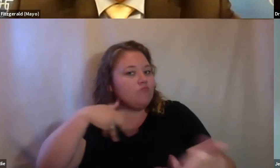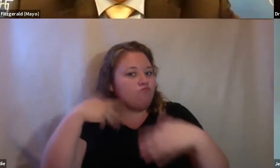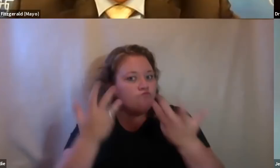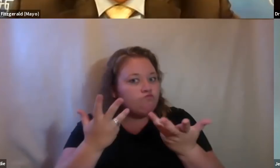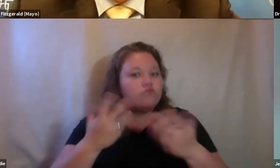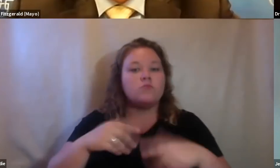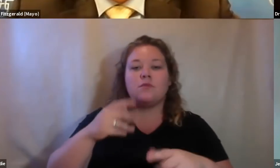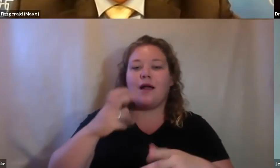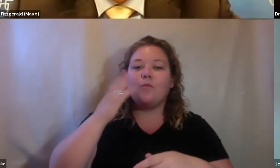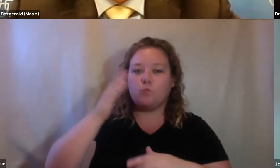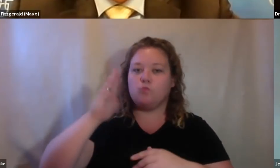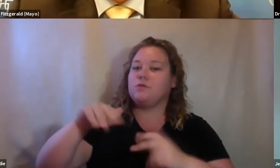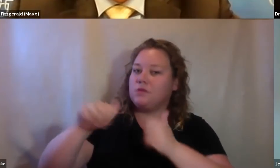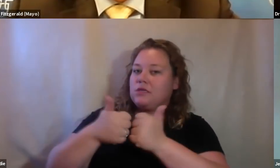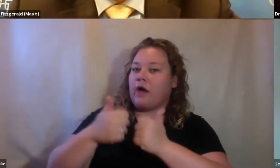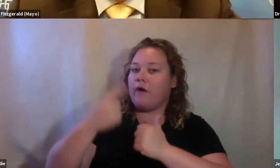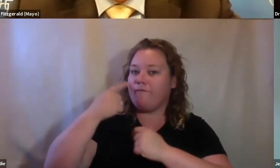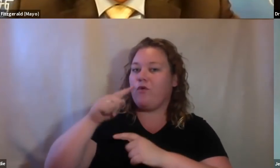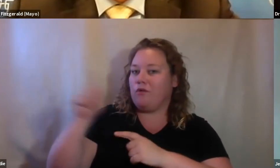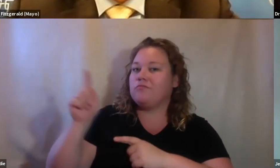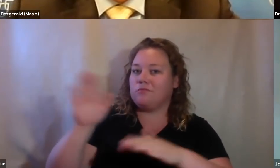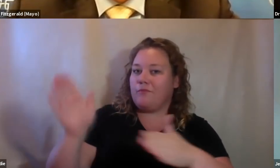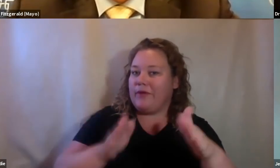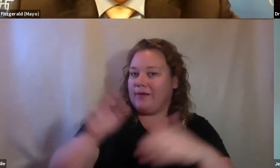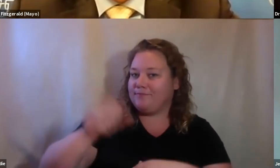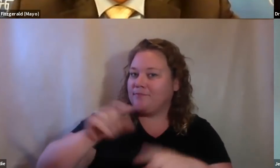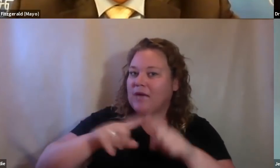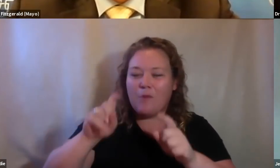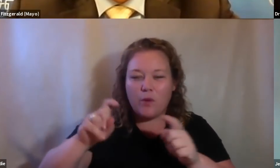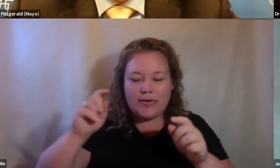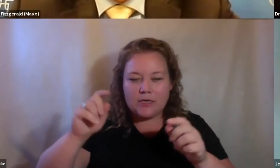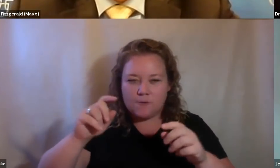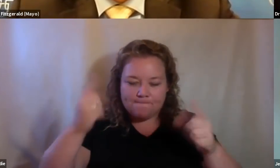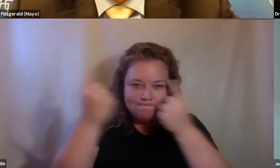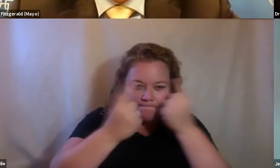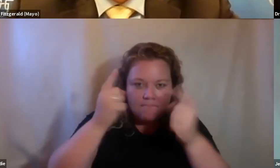that's really, we have to just be planning for all of those potential possibilities.